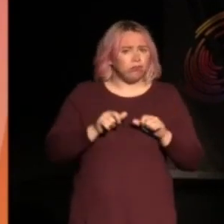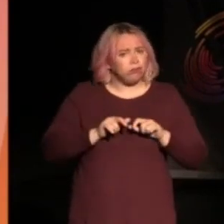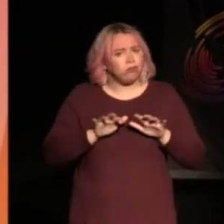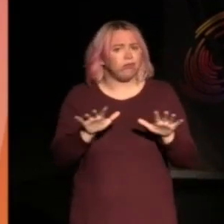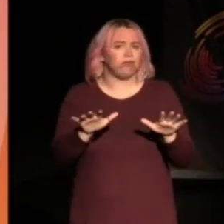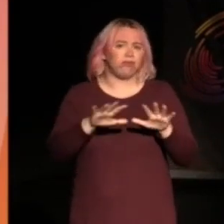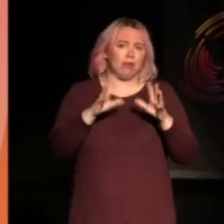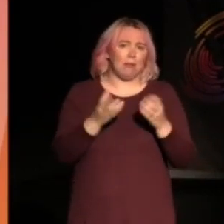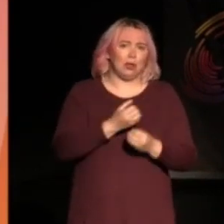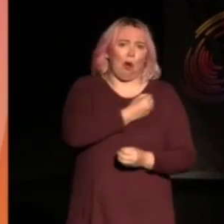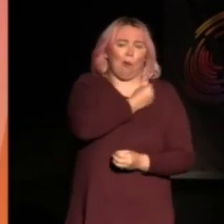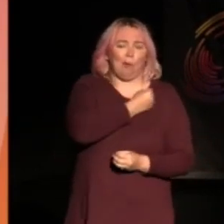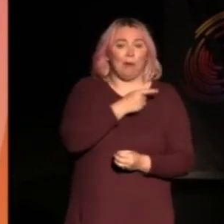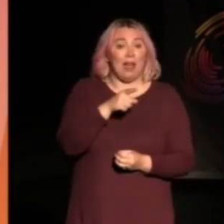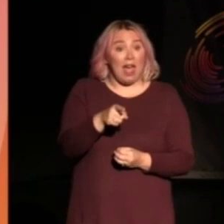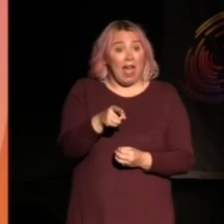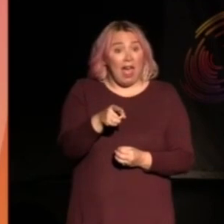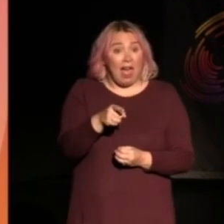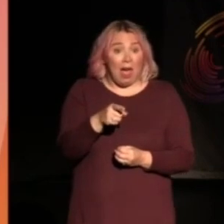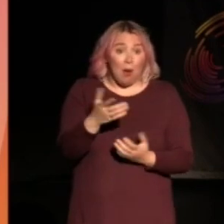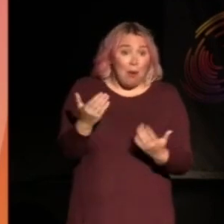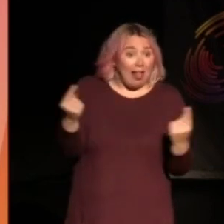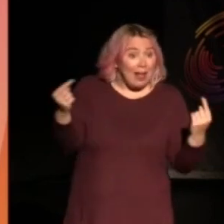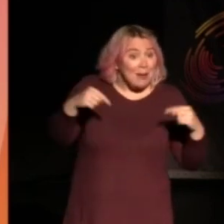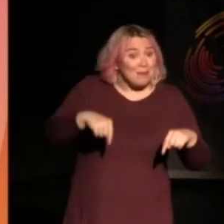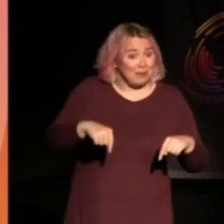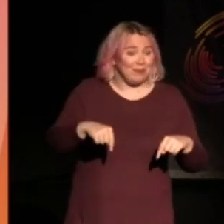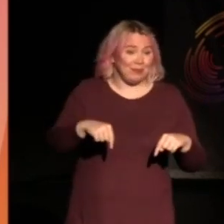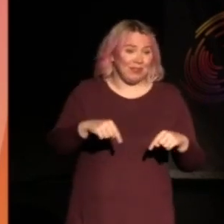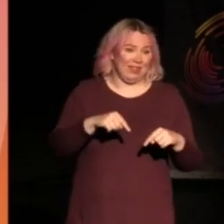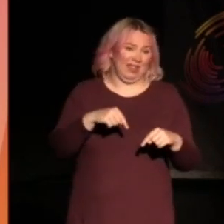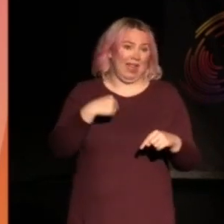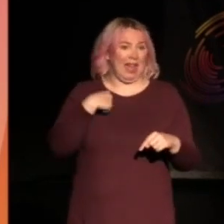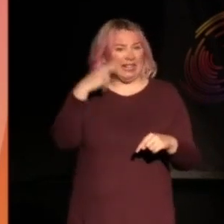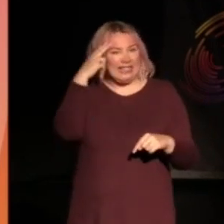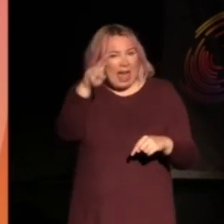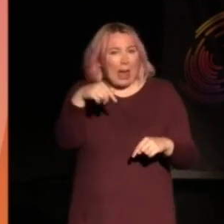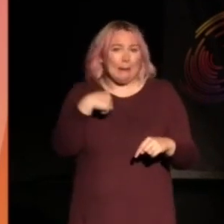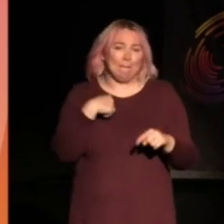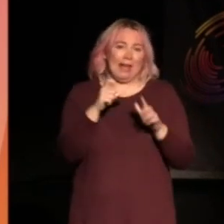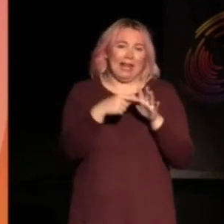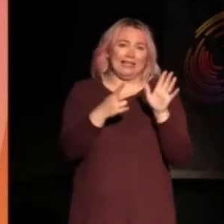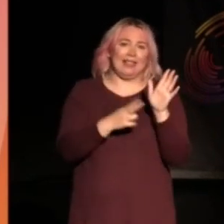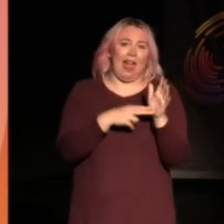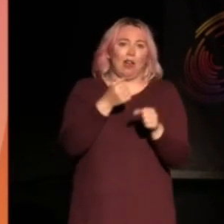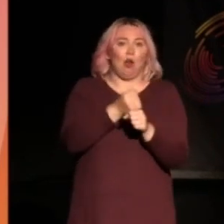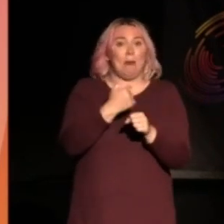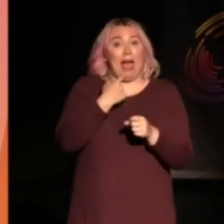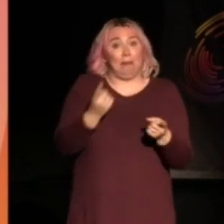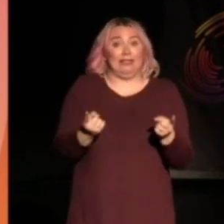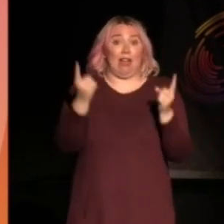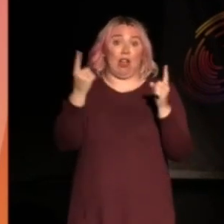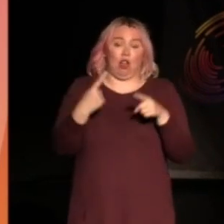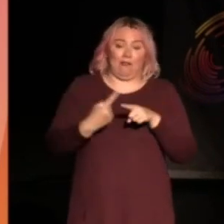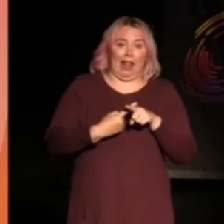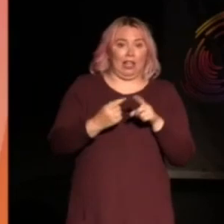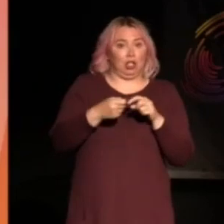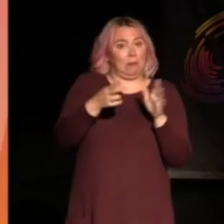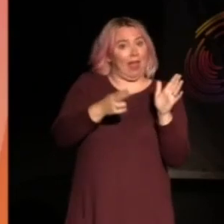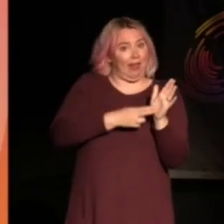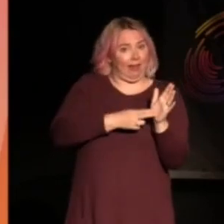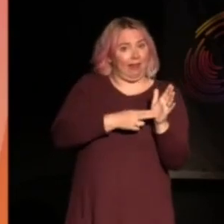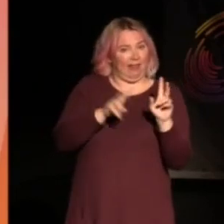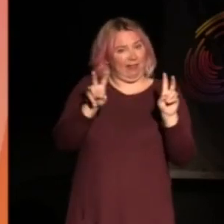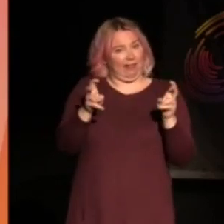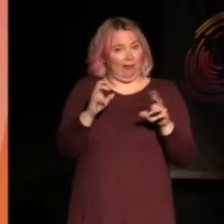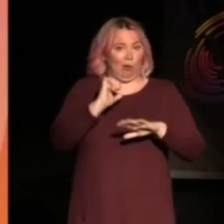welcome to you all to the Penn H.G. Wells Lecture. As you heard, my name is Dan Gorman, and I'm the director of English Penn, and I'm so honoured to be introducing